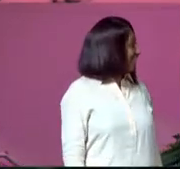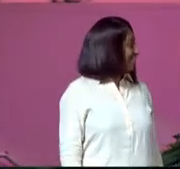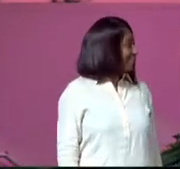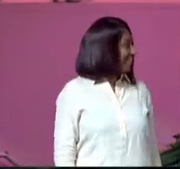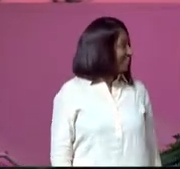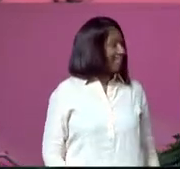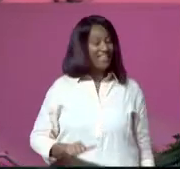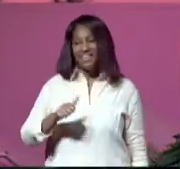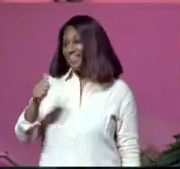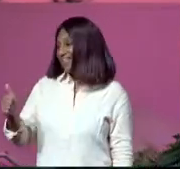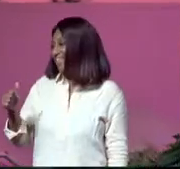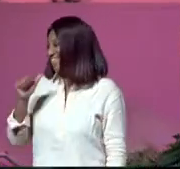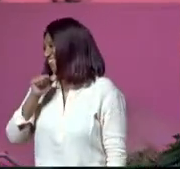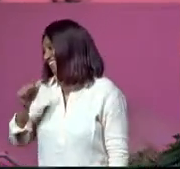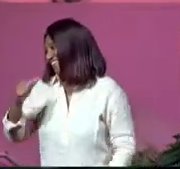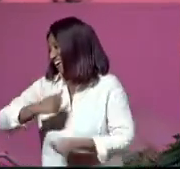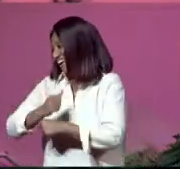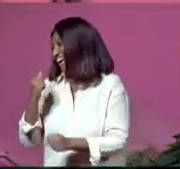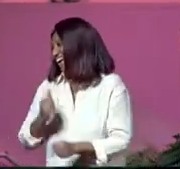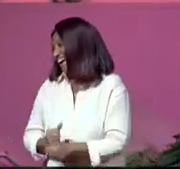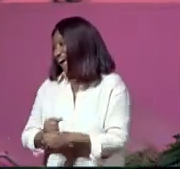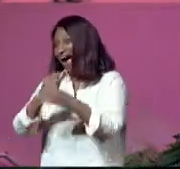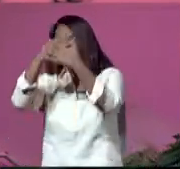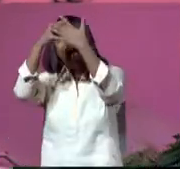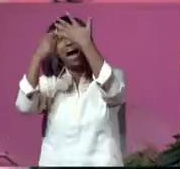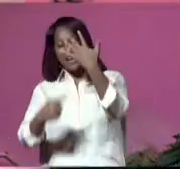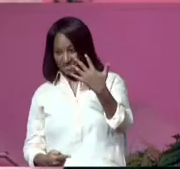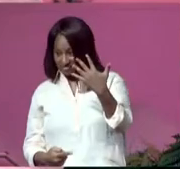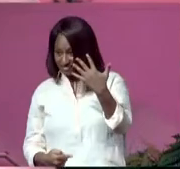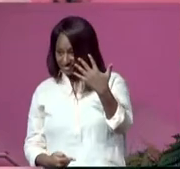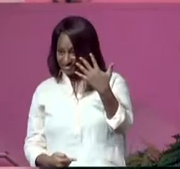Others who didn't make the husband list.